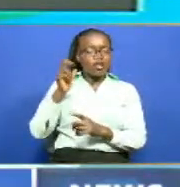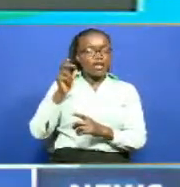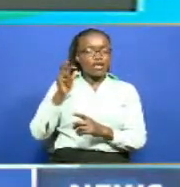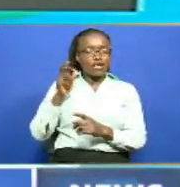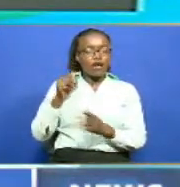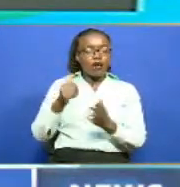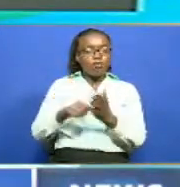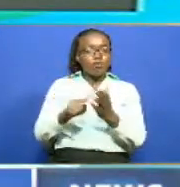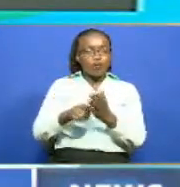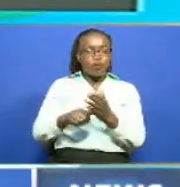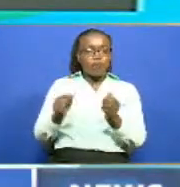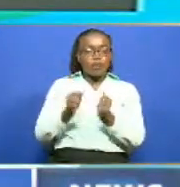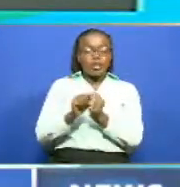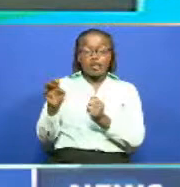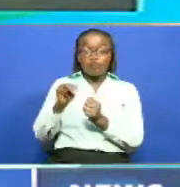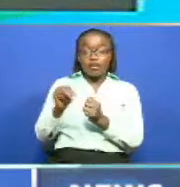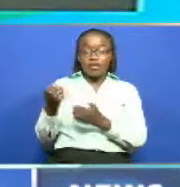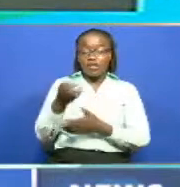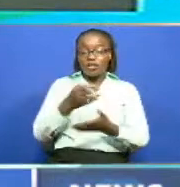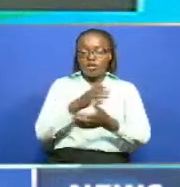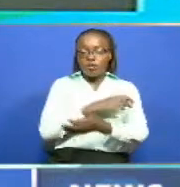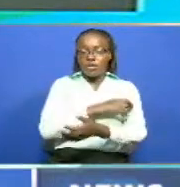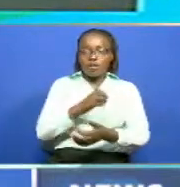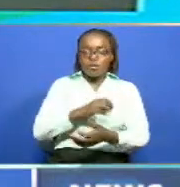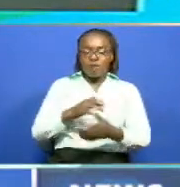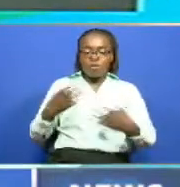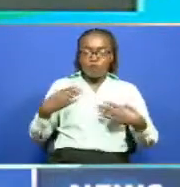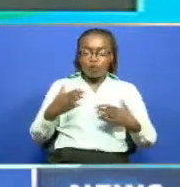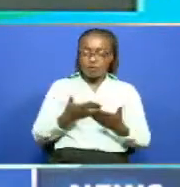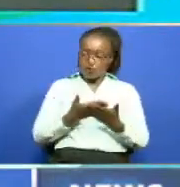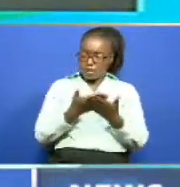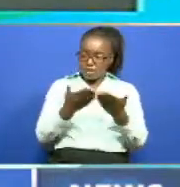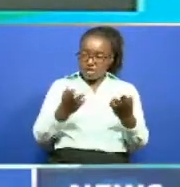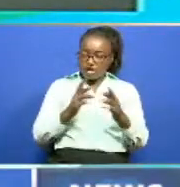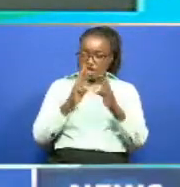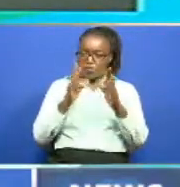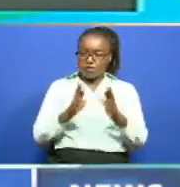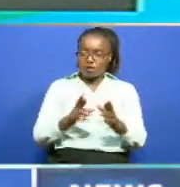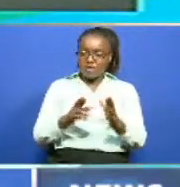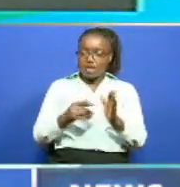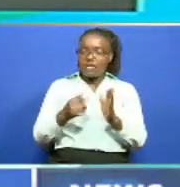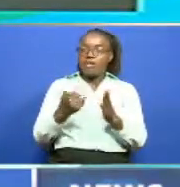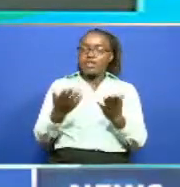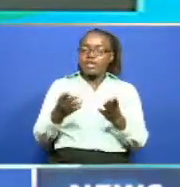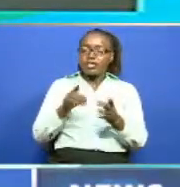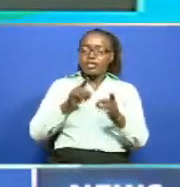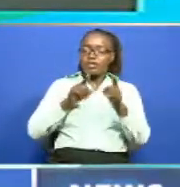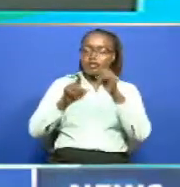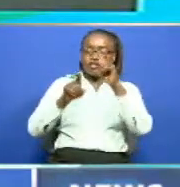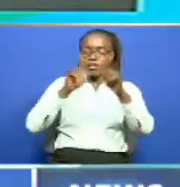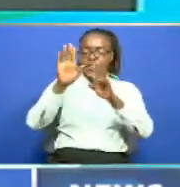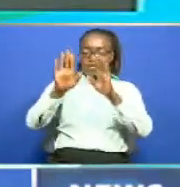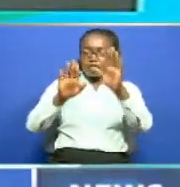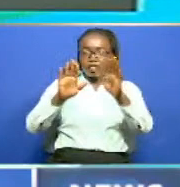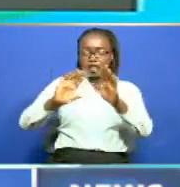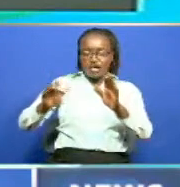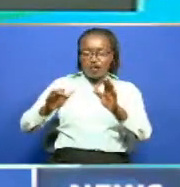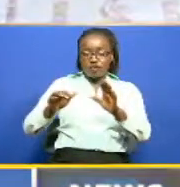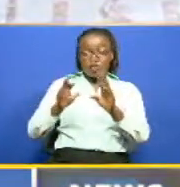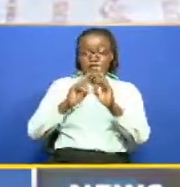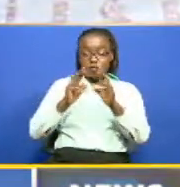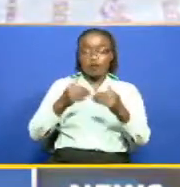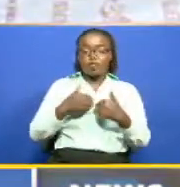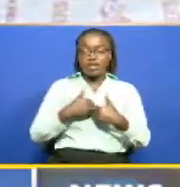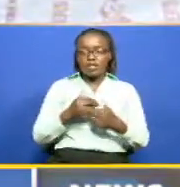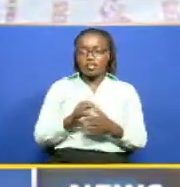eggs monthly, as well as economically empower residents. Our reporter Caroline Kamau was in Kirinyaga County and files this report.